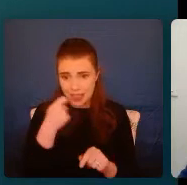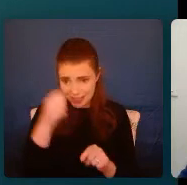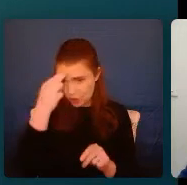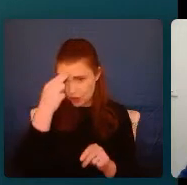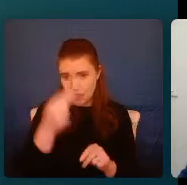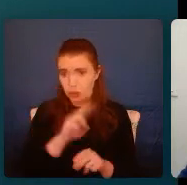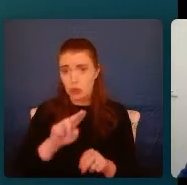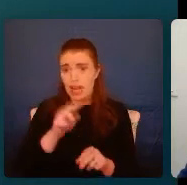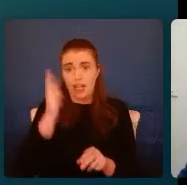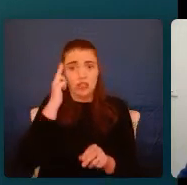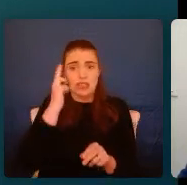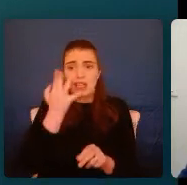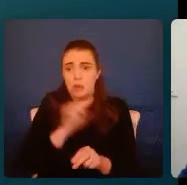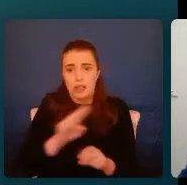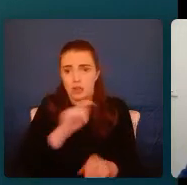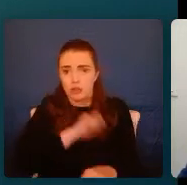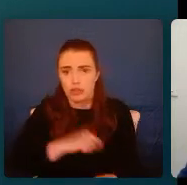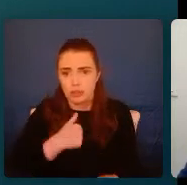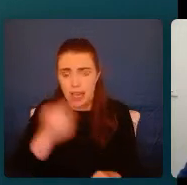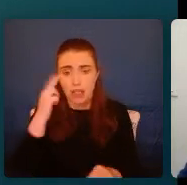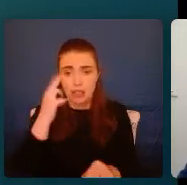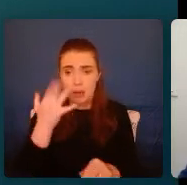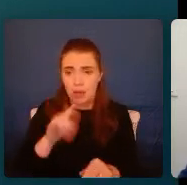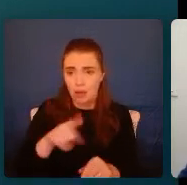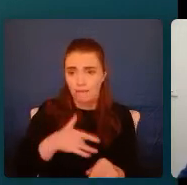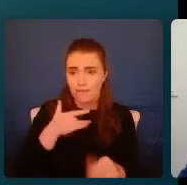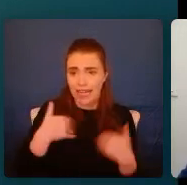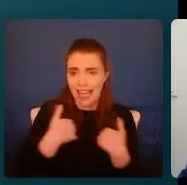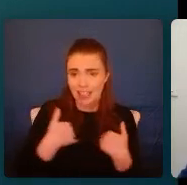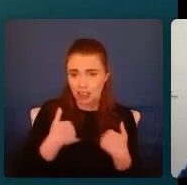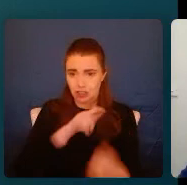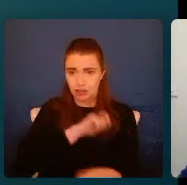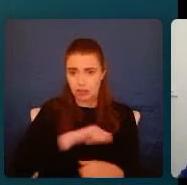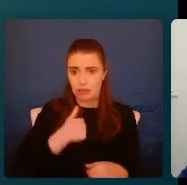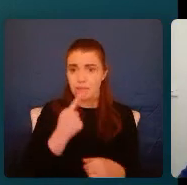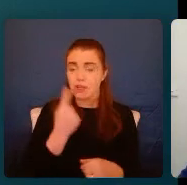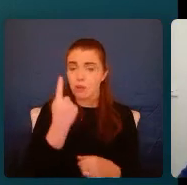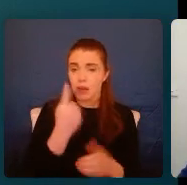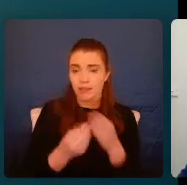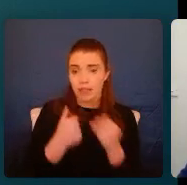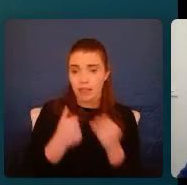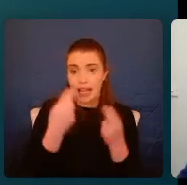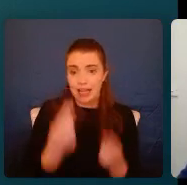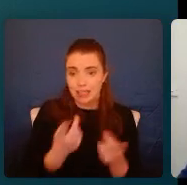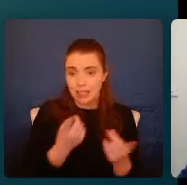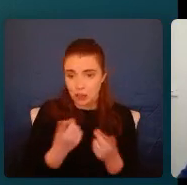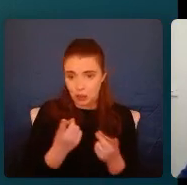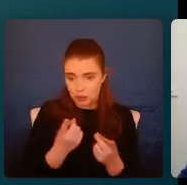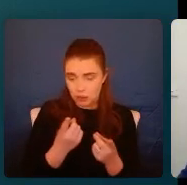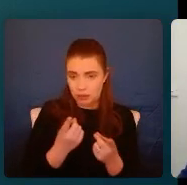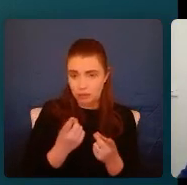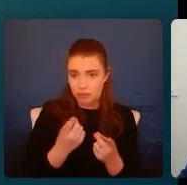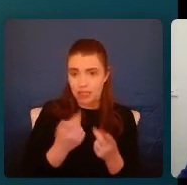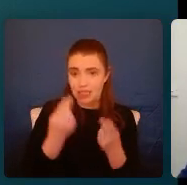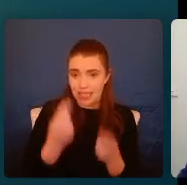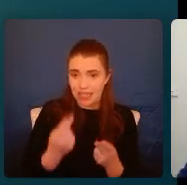don't trust me and why you wouldn't, why you're anxious about trusting me. And from my point of view, one of the things that I need to do is to try and or I can't earn that trust of that young person.